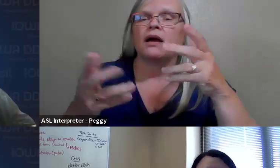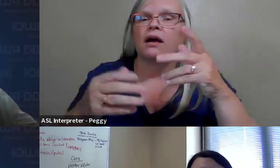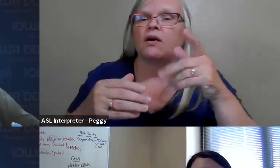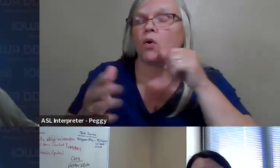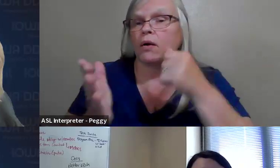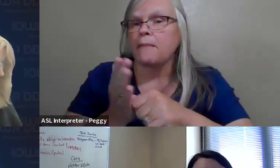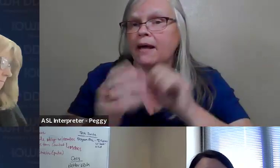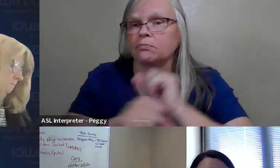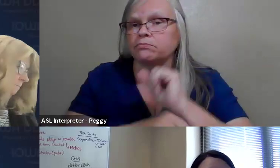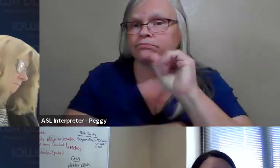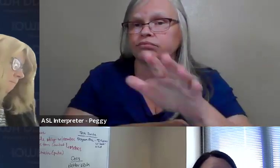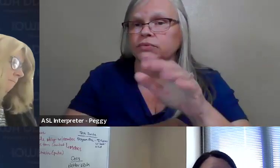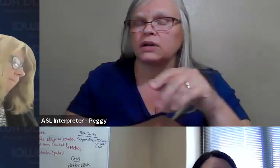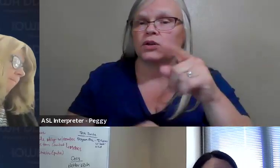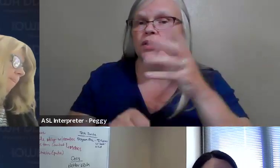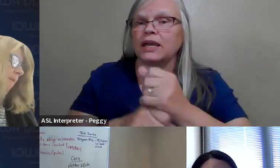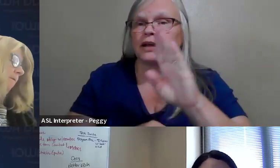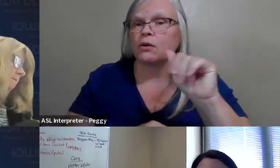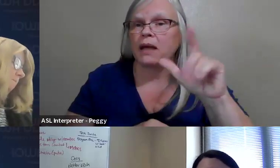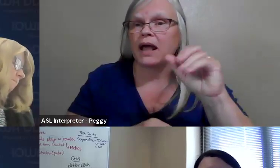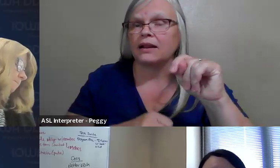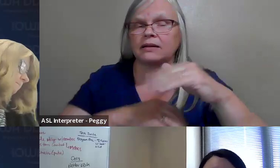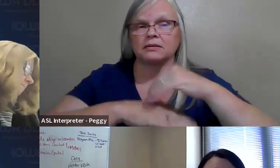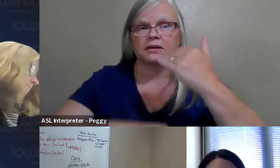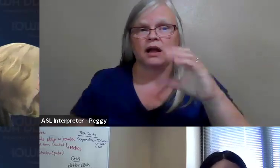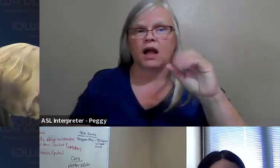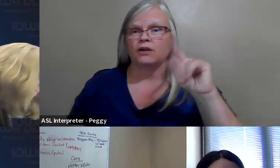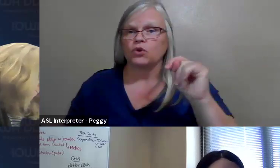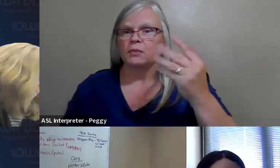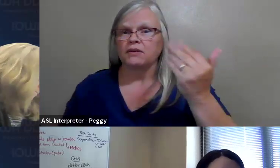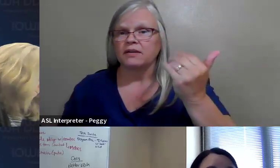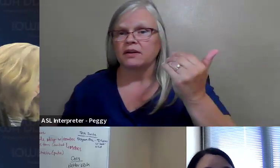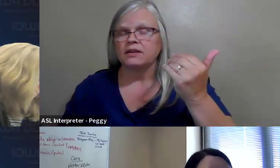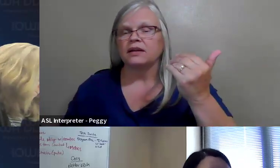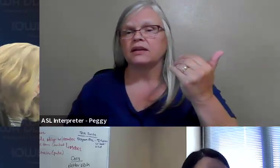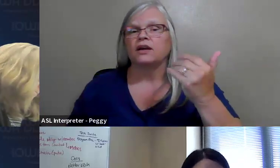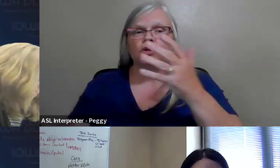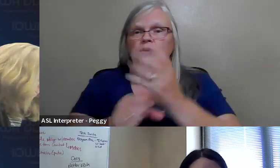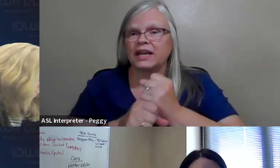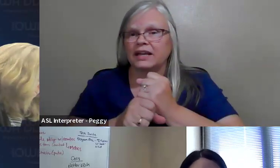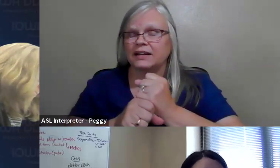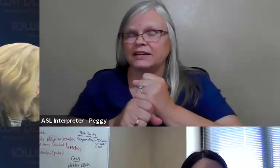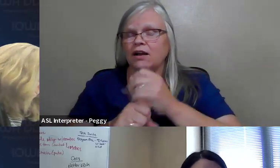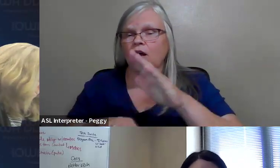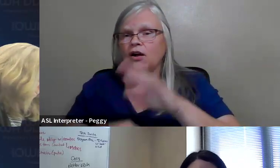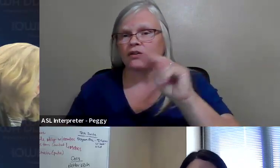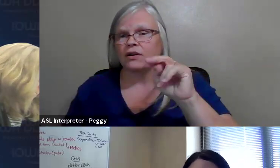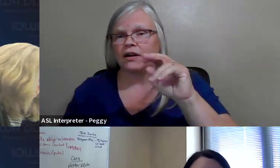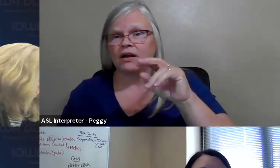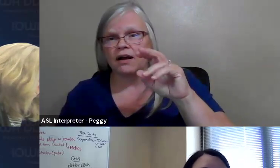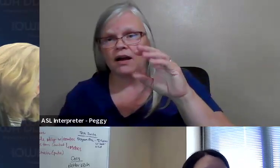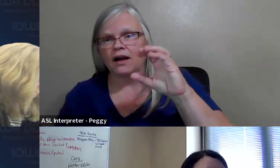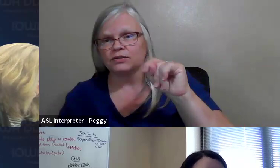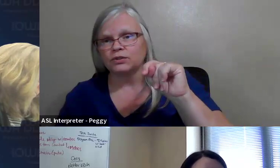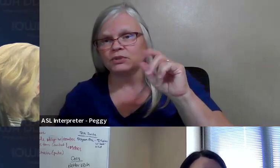mail. So right, you get your ballot mailed to you on October 15th, you receive it on the 17th, you get it voted and put right back